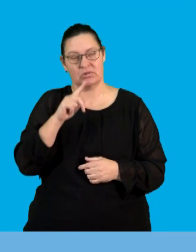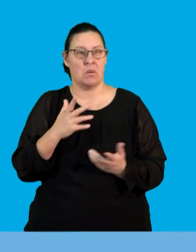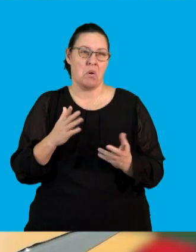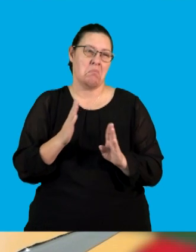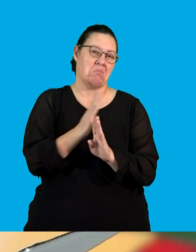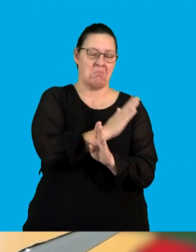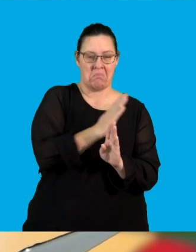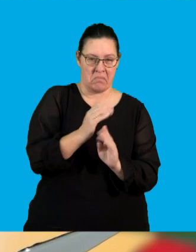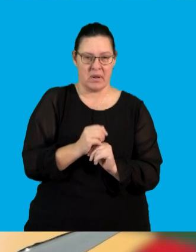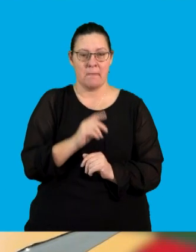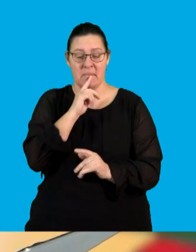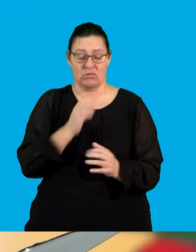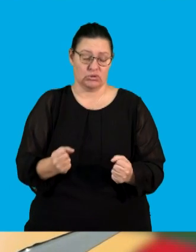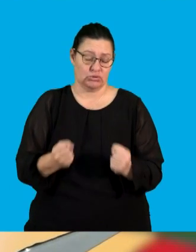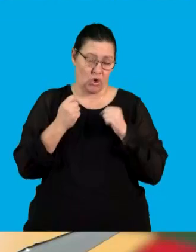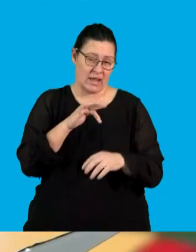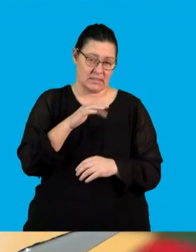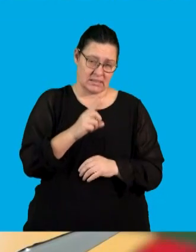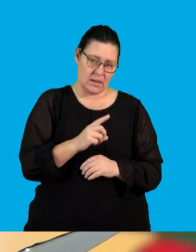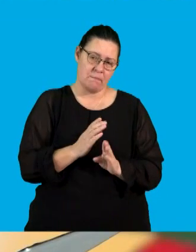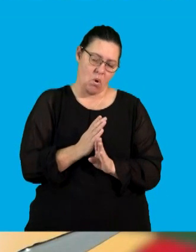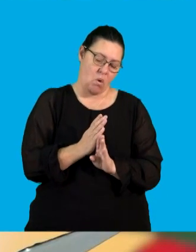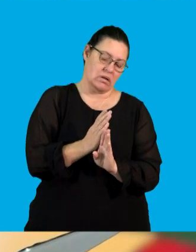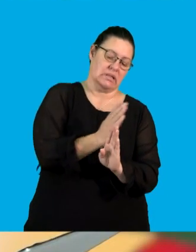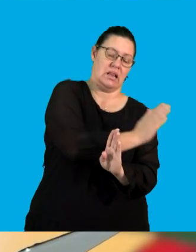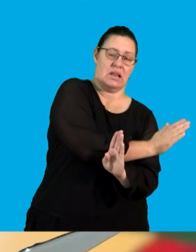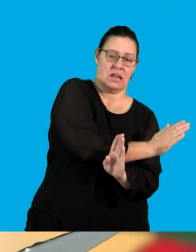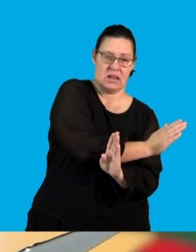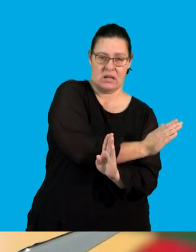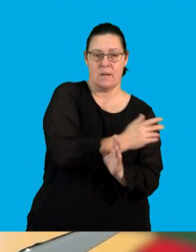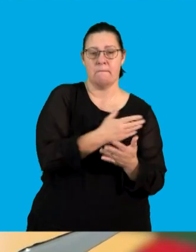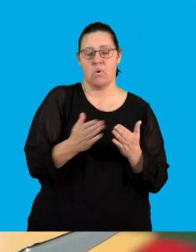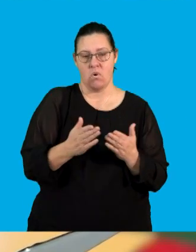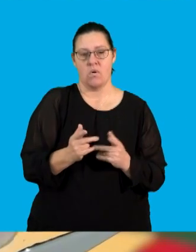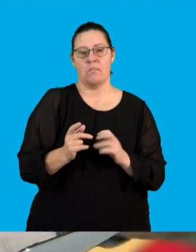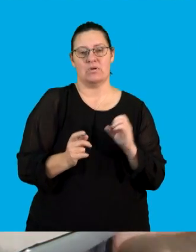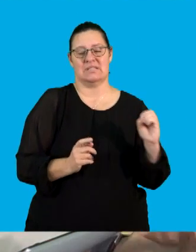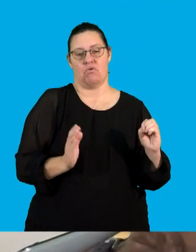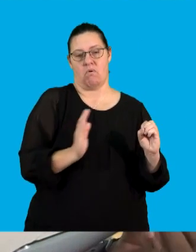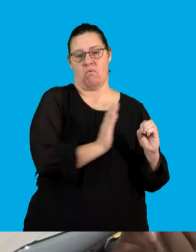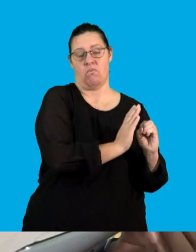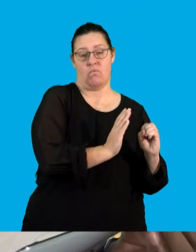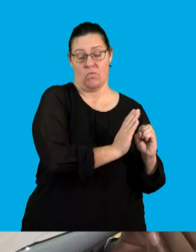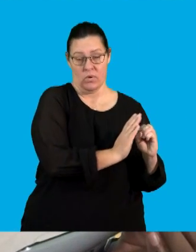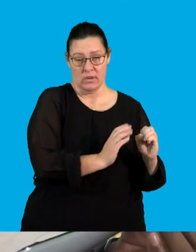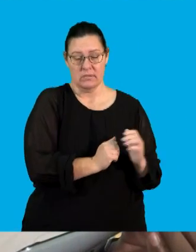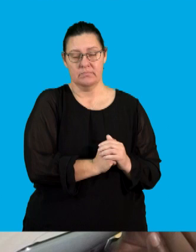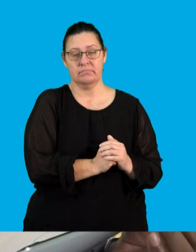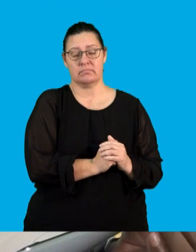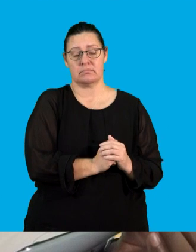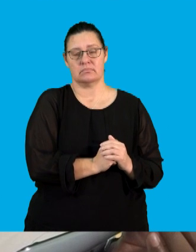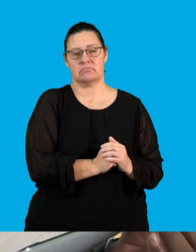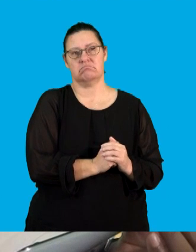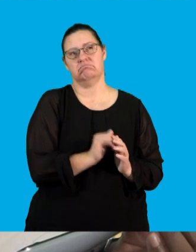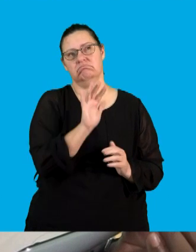acid? So if it's a strong acid, it must be further away from 7 going towards 0. We do know that the approximate